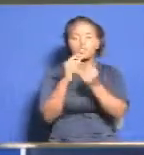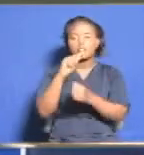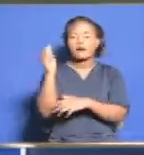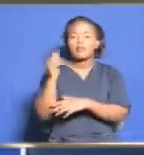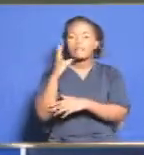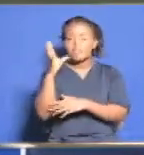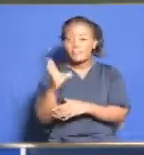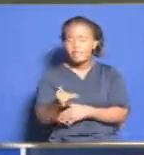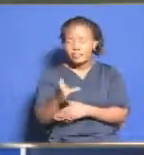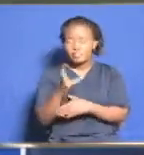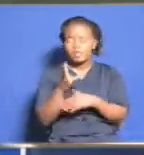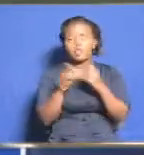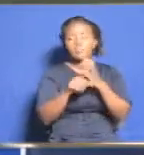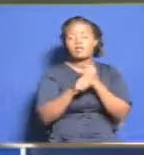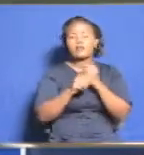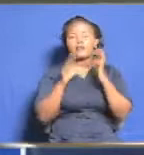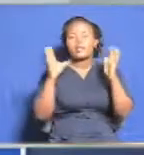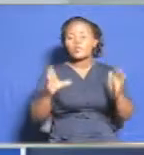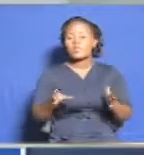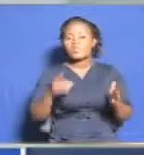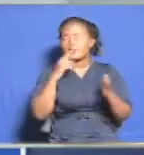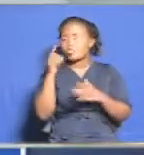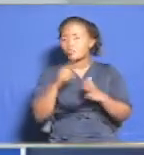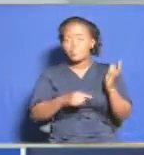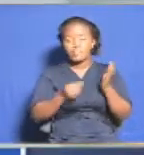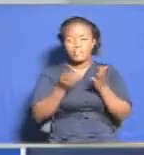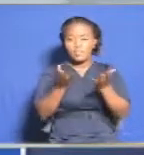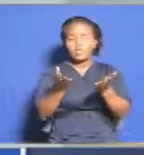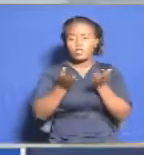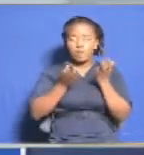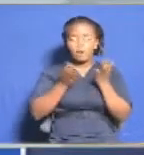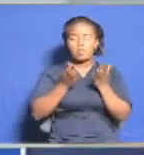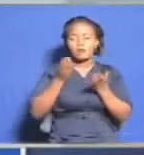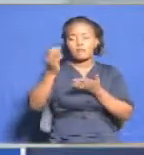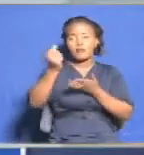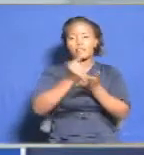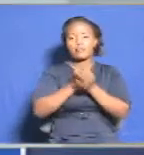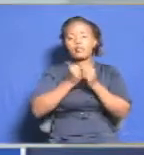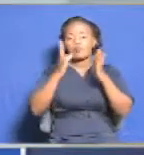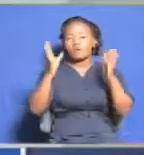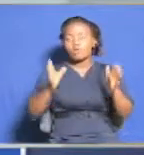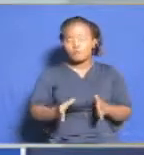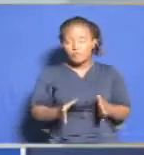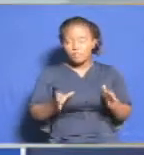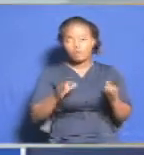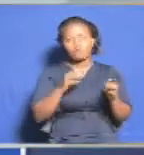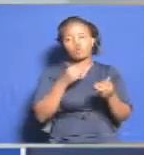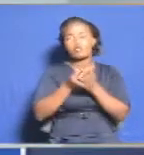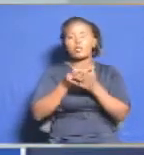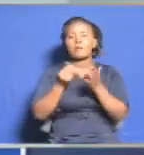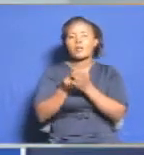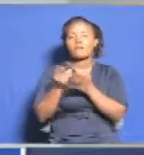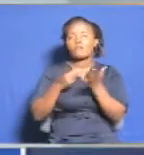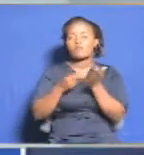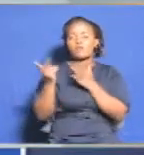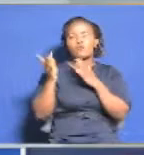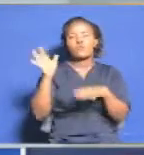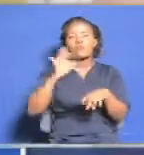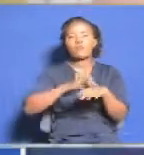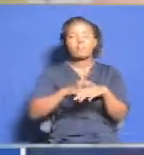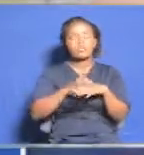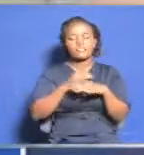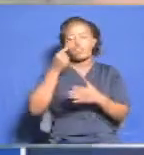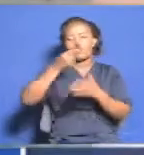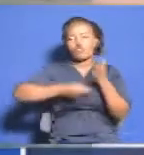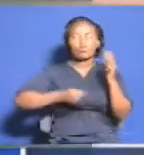stakeholders in the insurance industry say the requirement for employers to match employee contribution will impact the cost of labor,